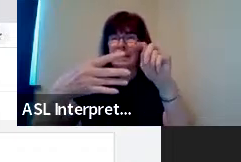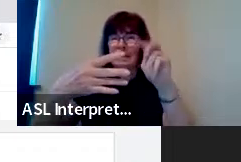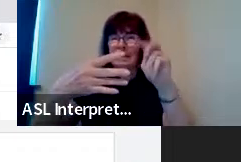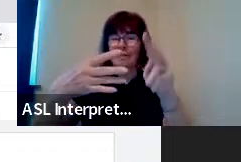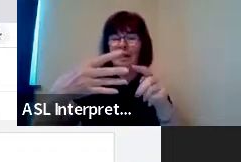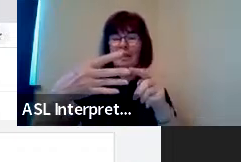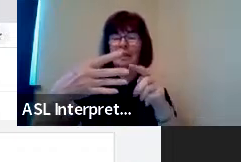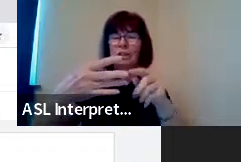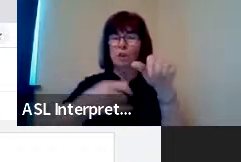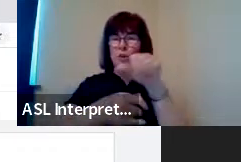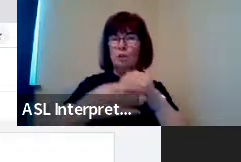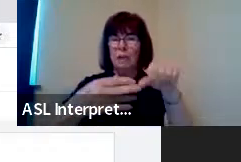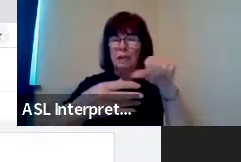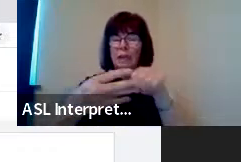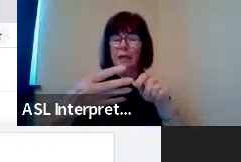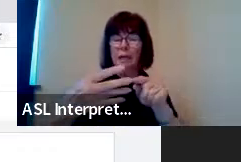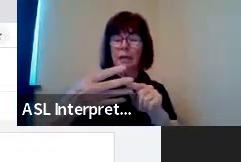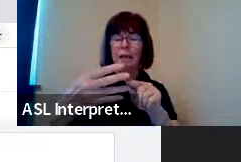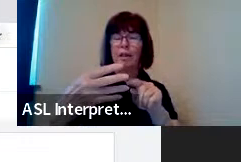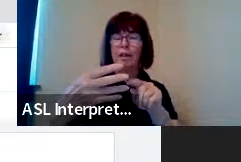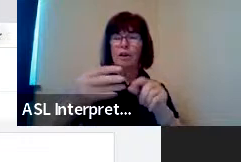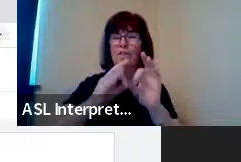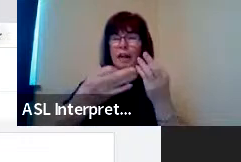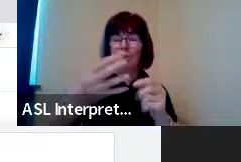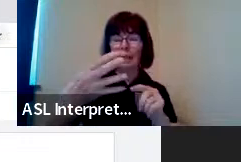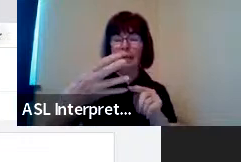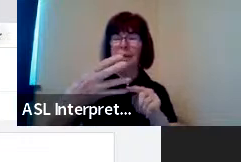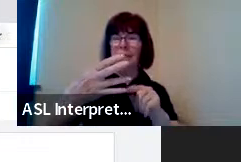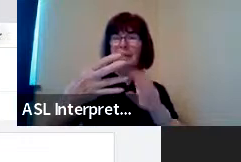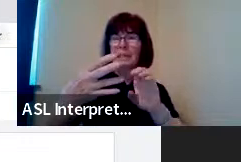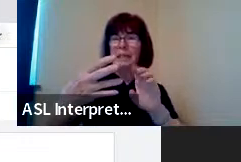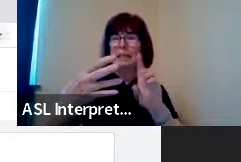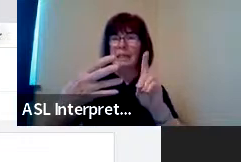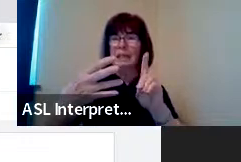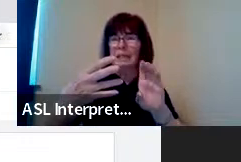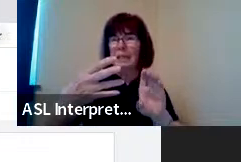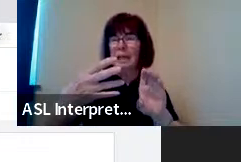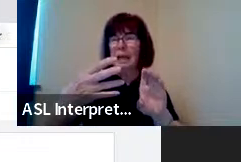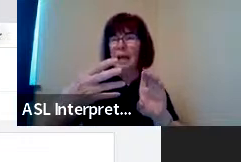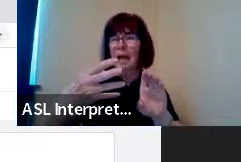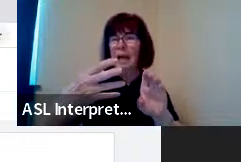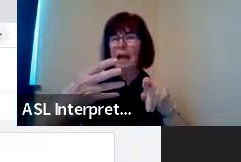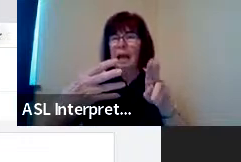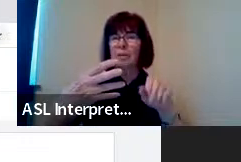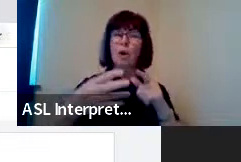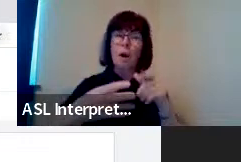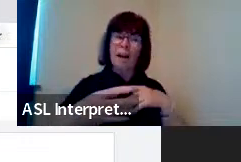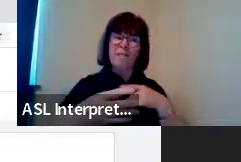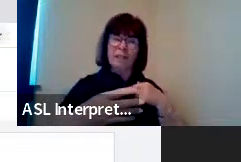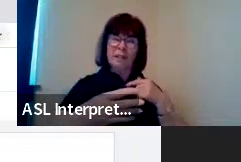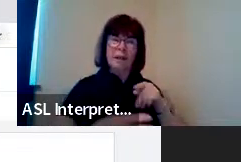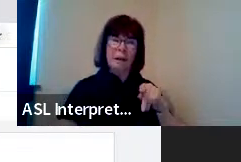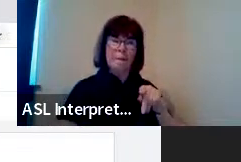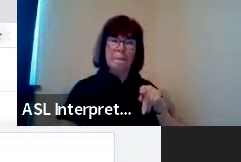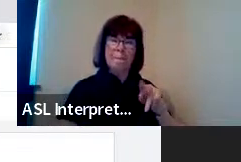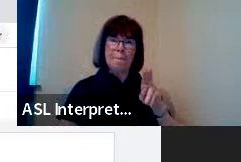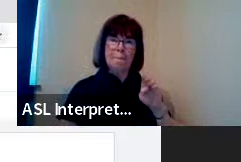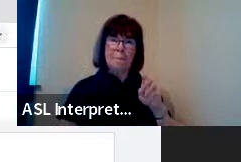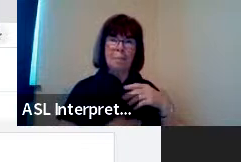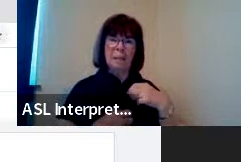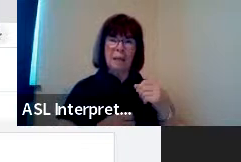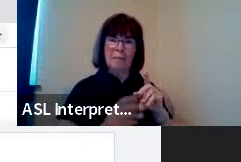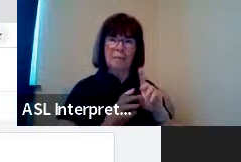4th is public health and the CDC. So the public health department, I think, needs to be on TV and on social media